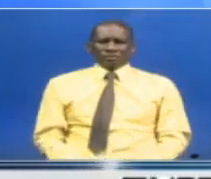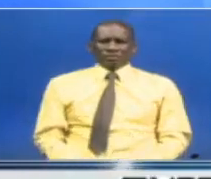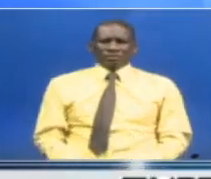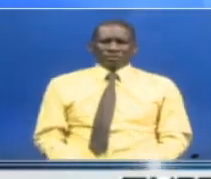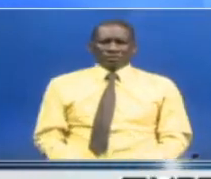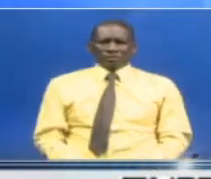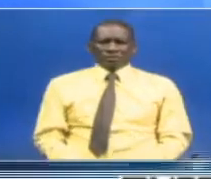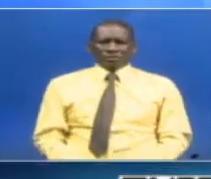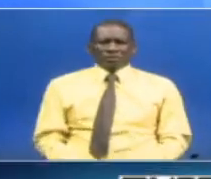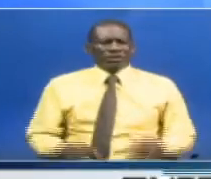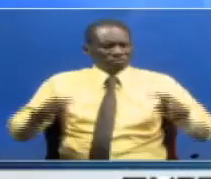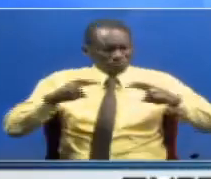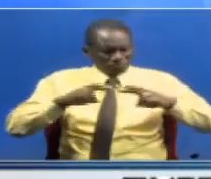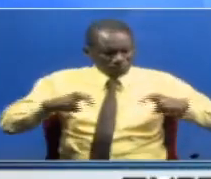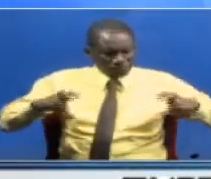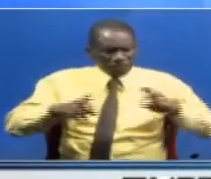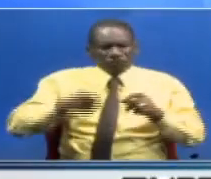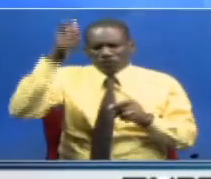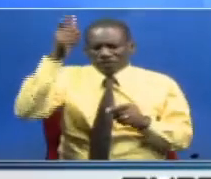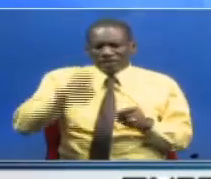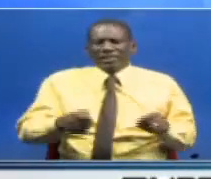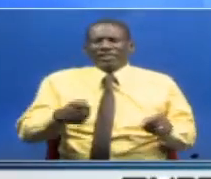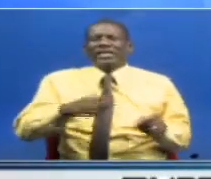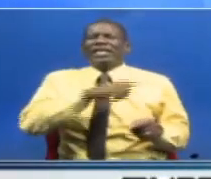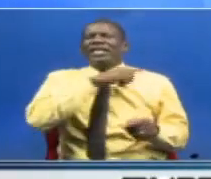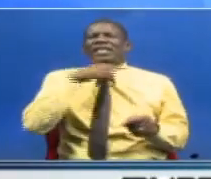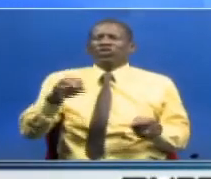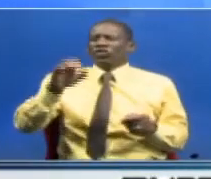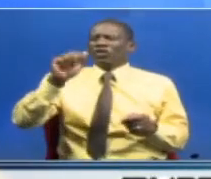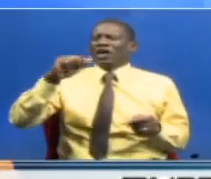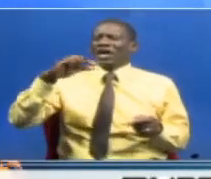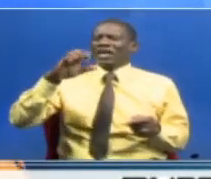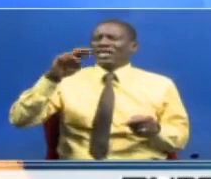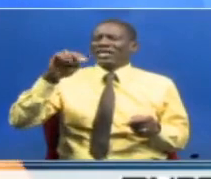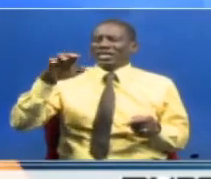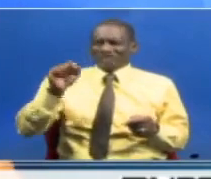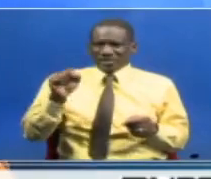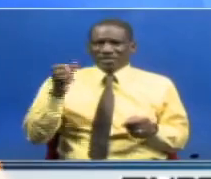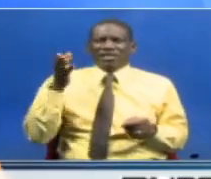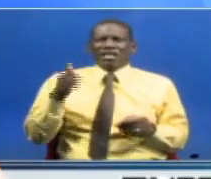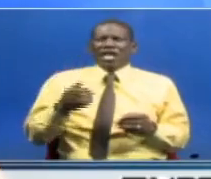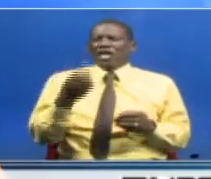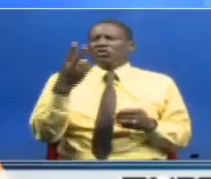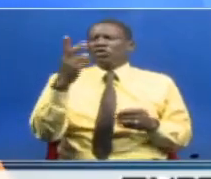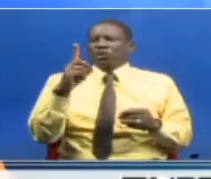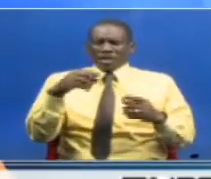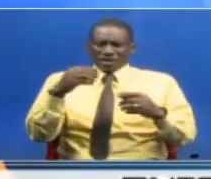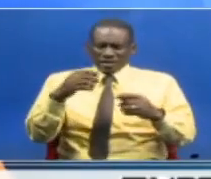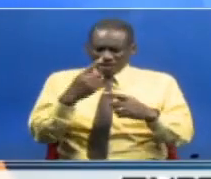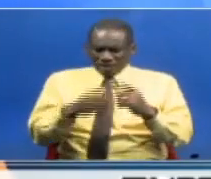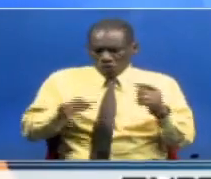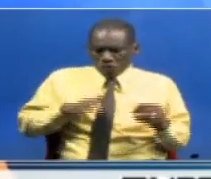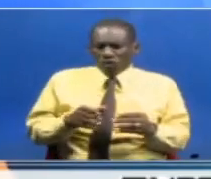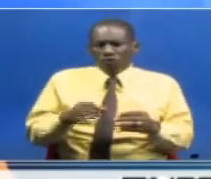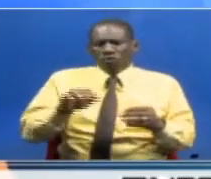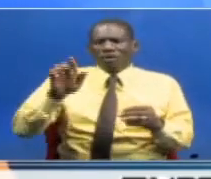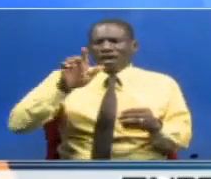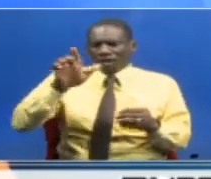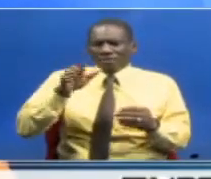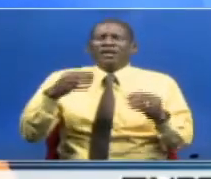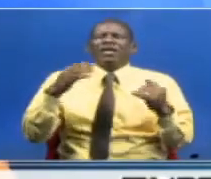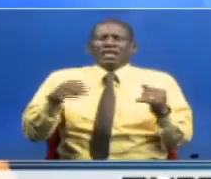And the search for justice in the murder of Agnes Wanjiru, a 21-year-old woman from Laikipia County, has finally